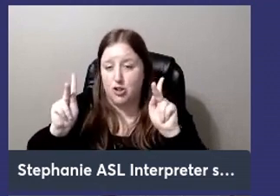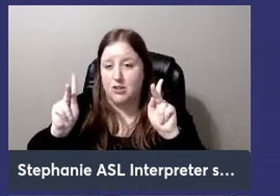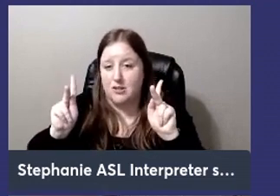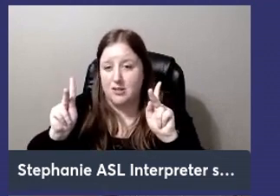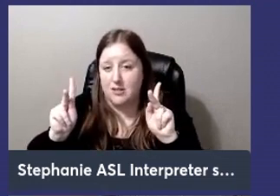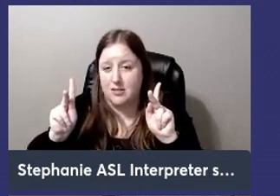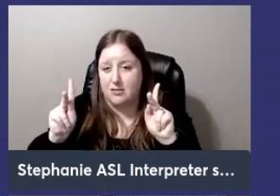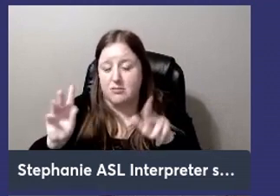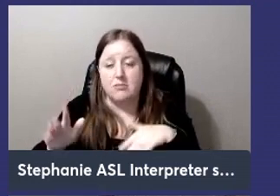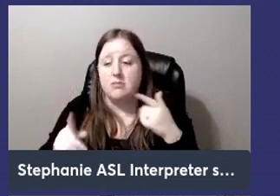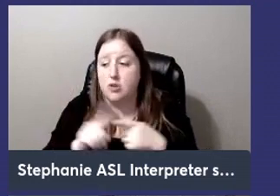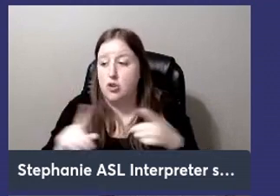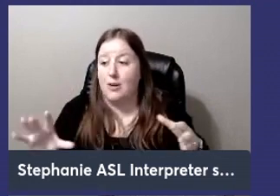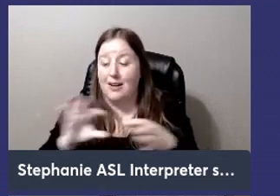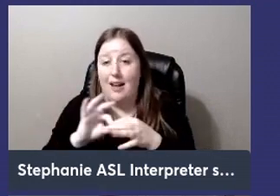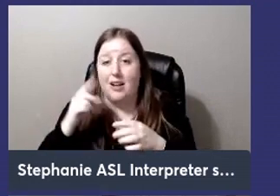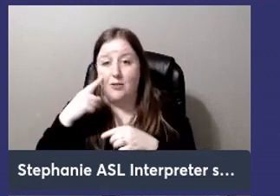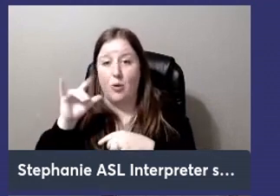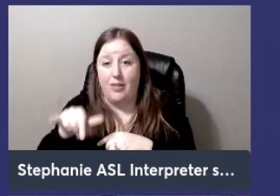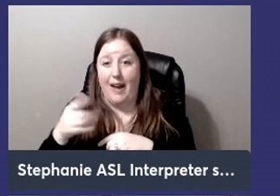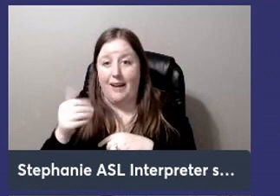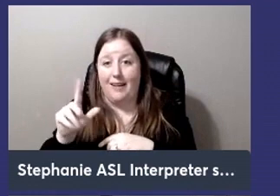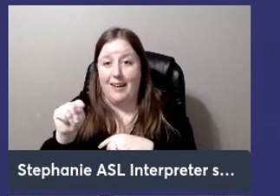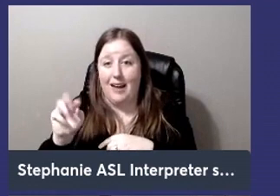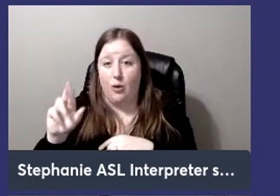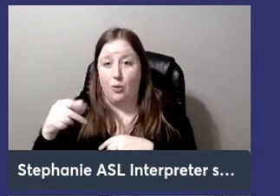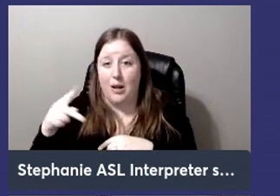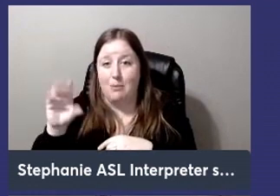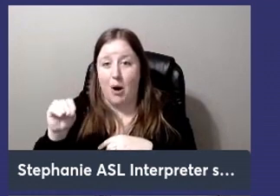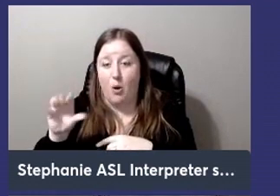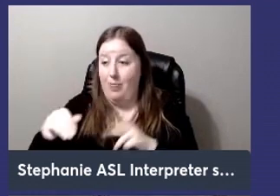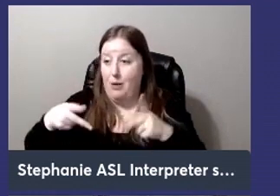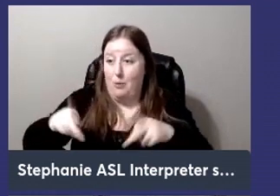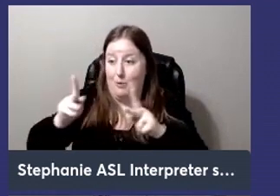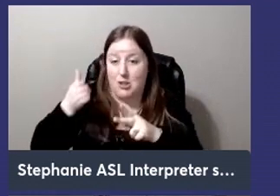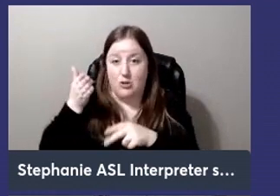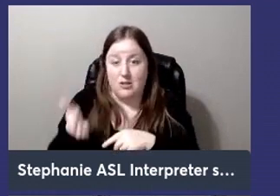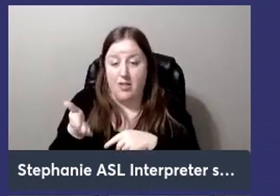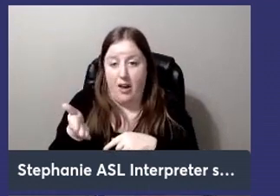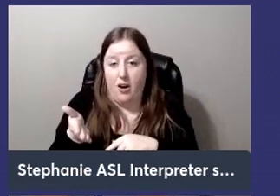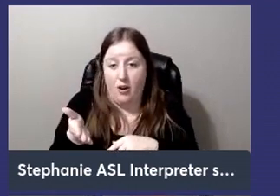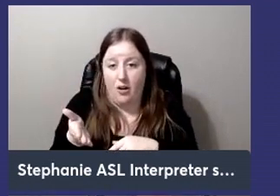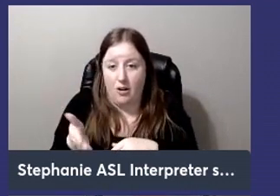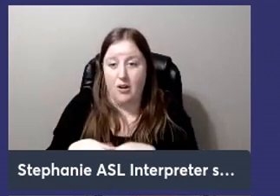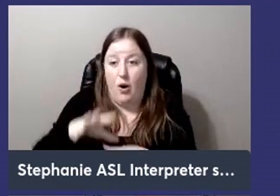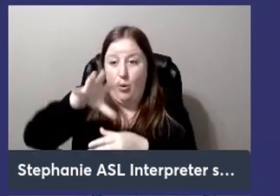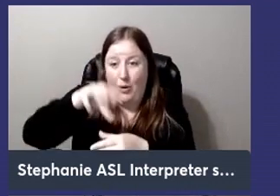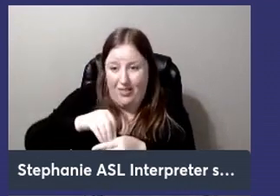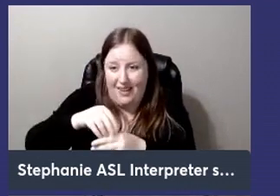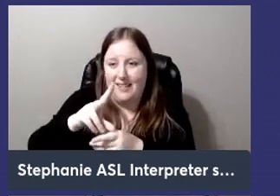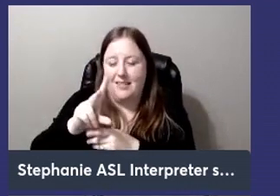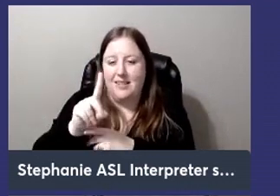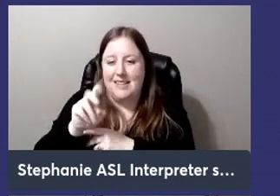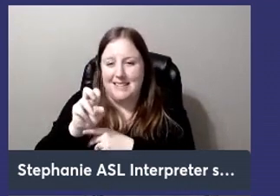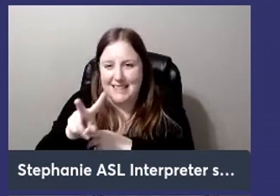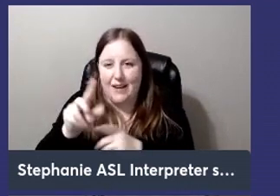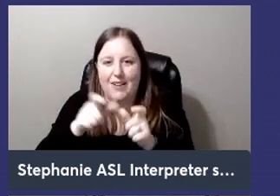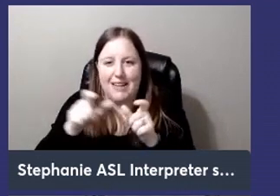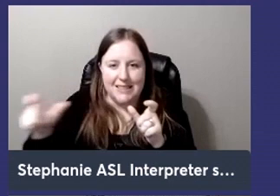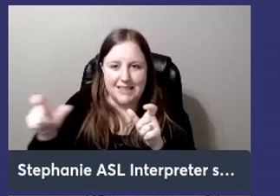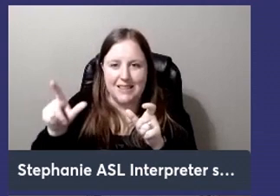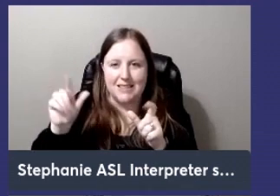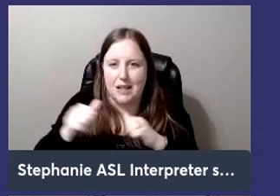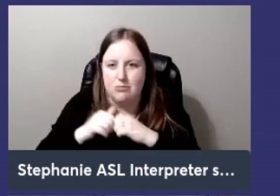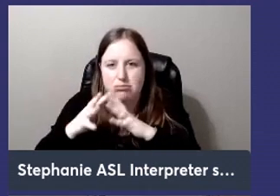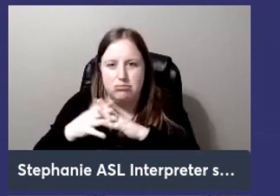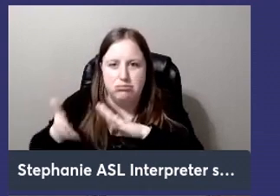to connect to that Git repo. The permissions there are actually within that dev instance that fired up. So